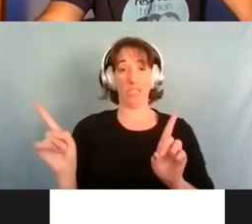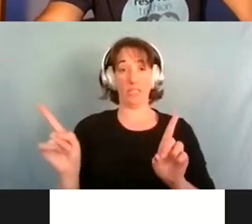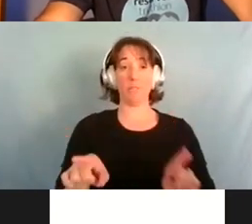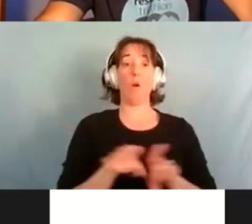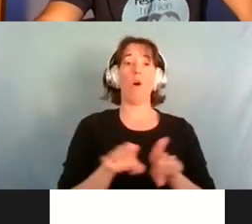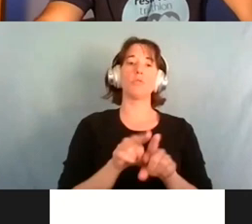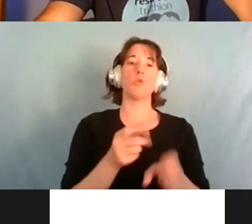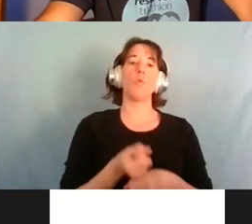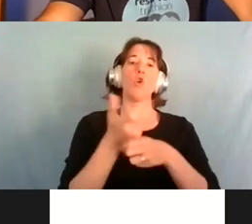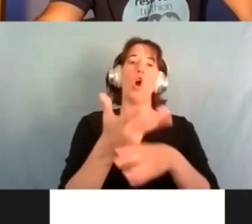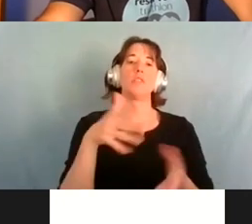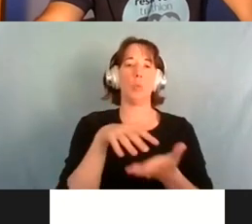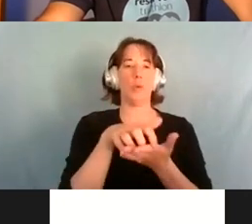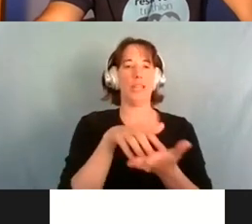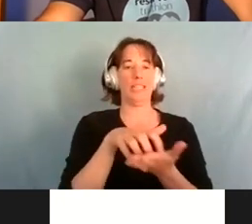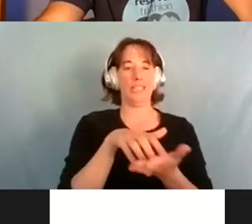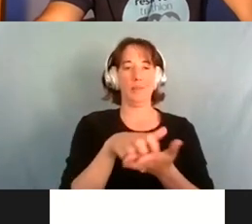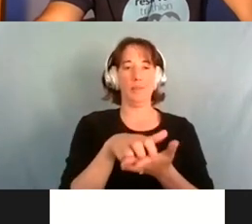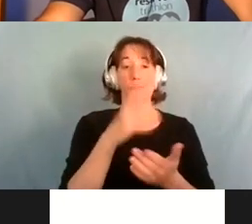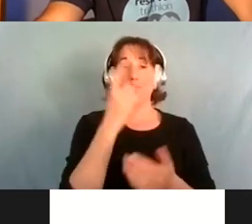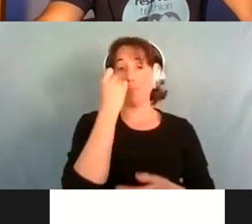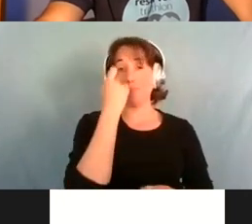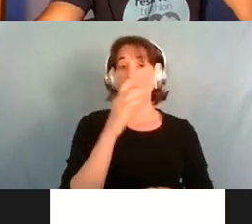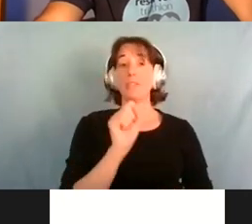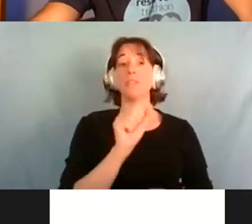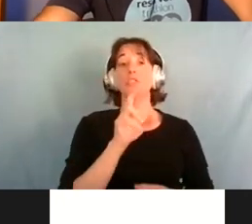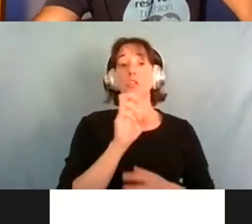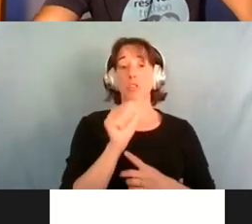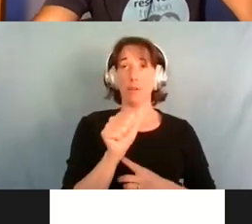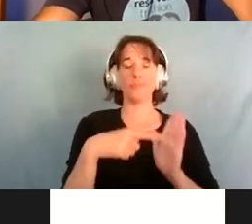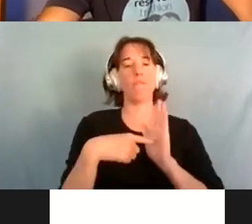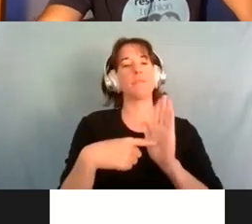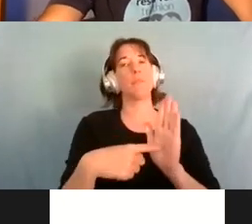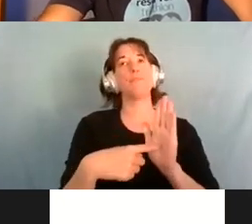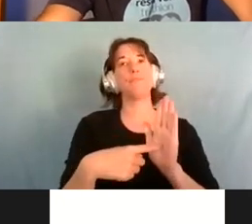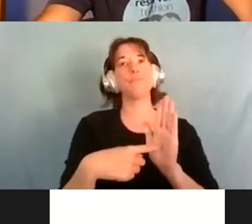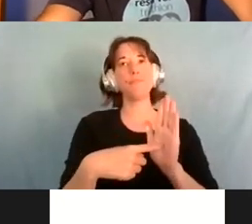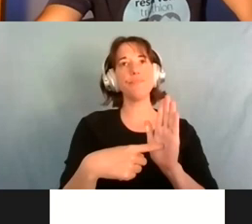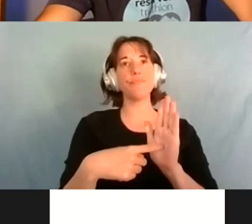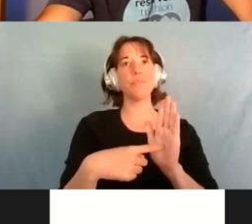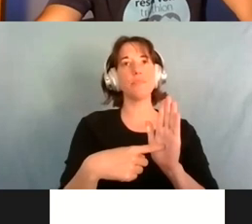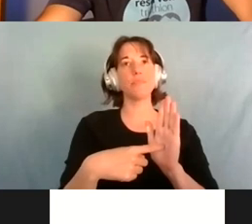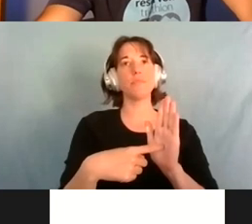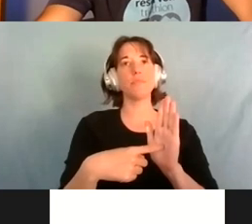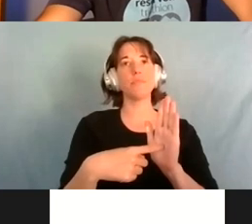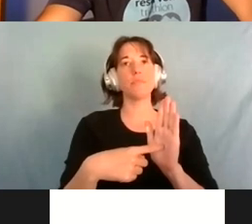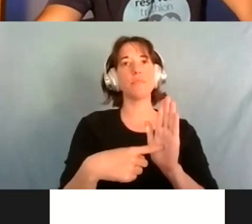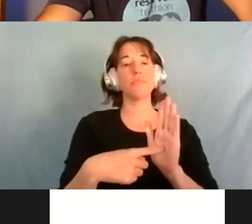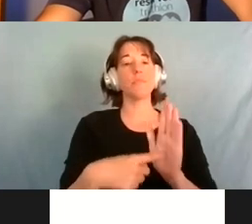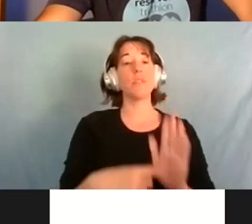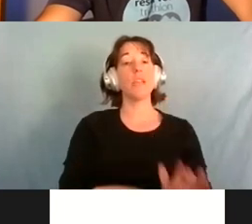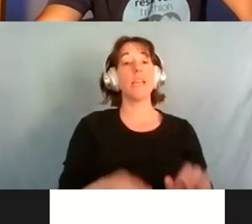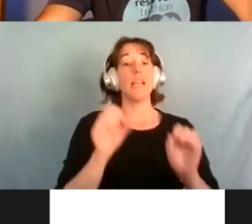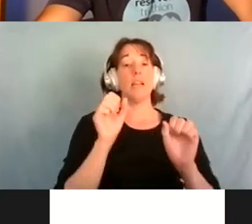It is very easy for SARSA, for instance, to get stuck on local extrema,